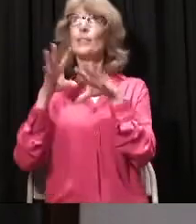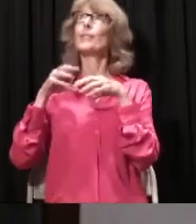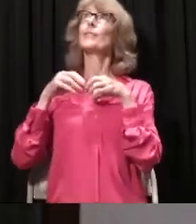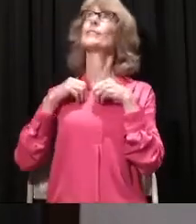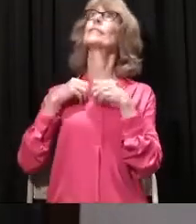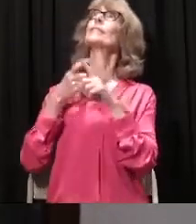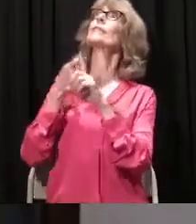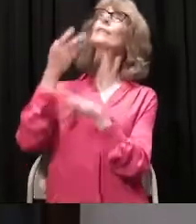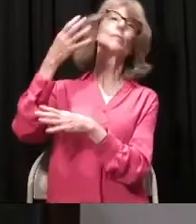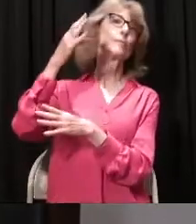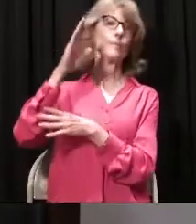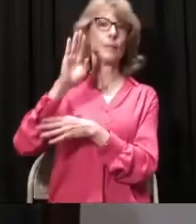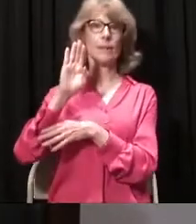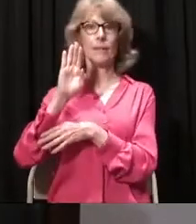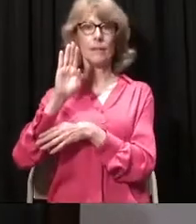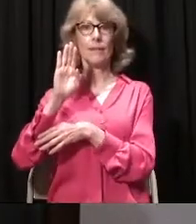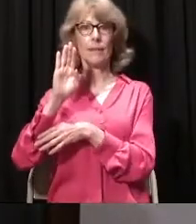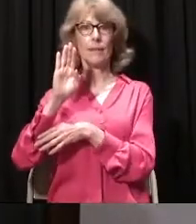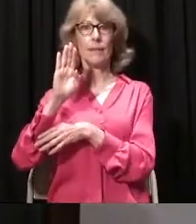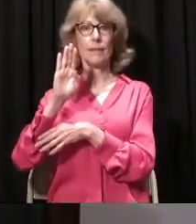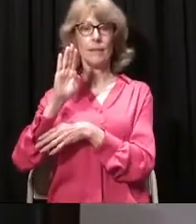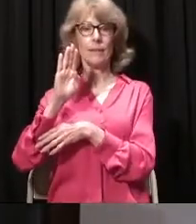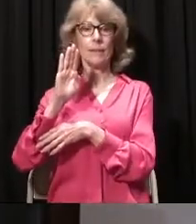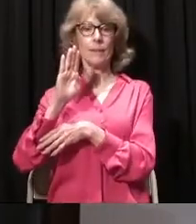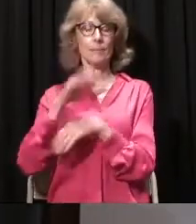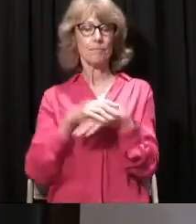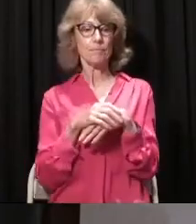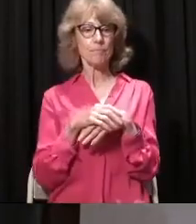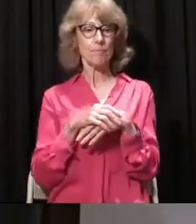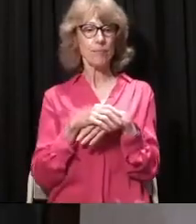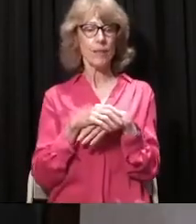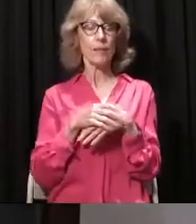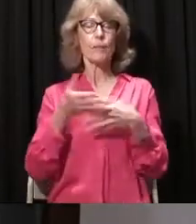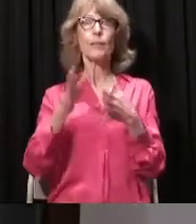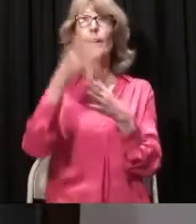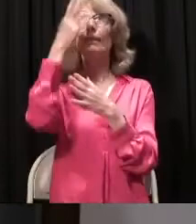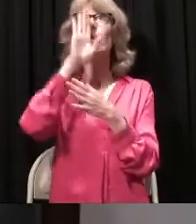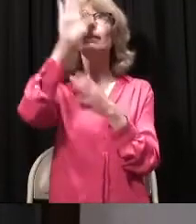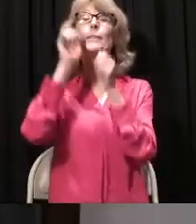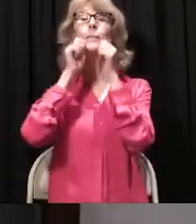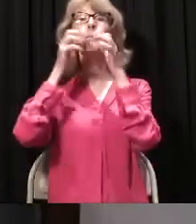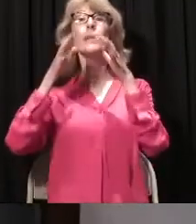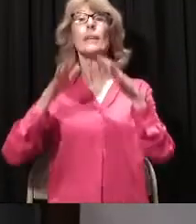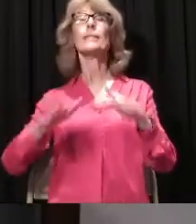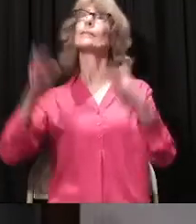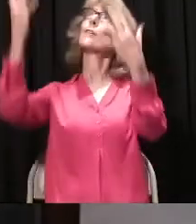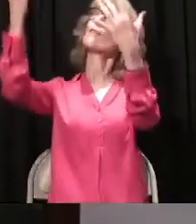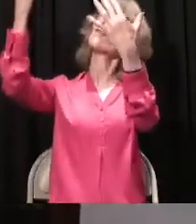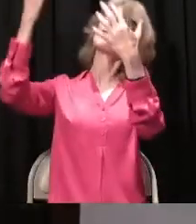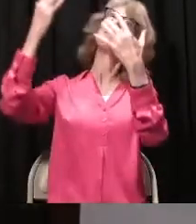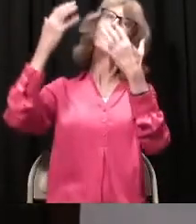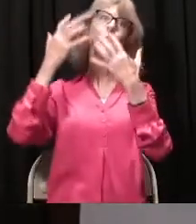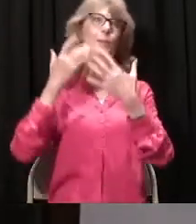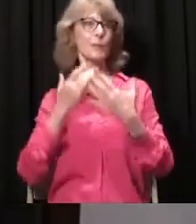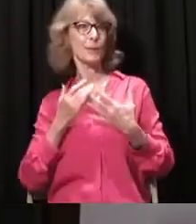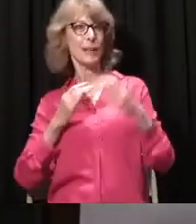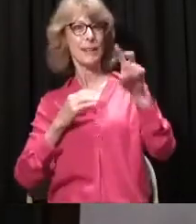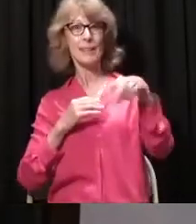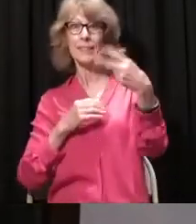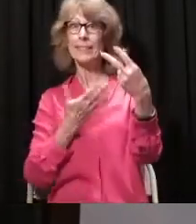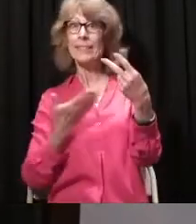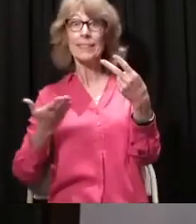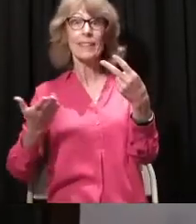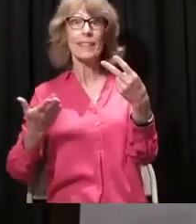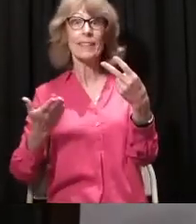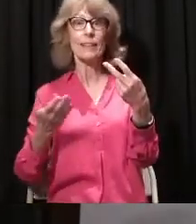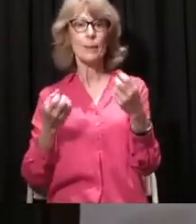to be grateful, you open yourself up to the blessings of God. That's the first difference I want you to notice. But secondly, if you'll also notice, there's